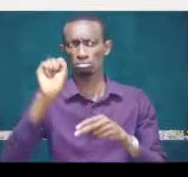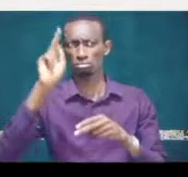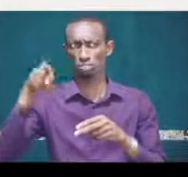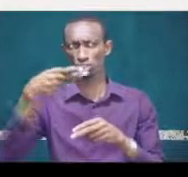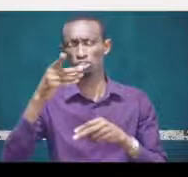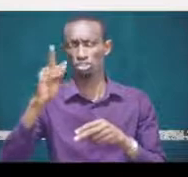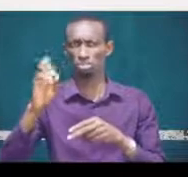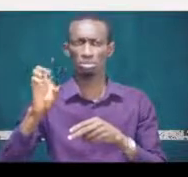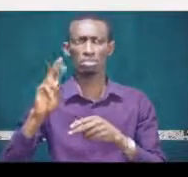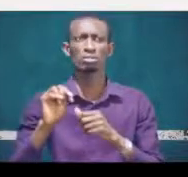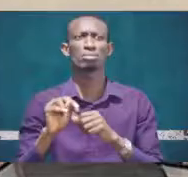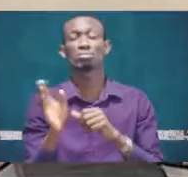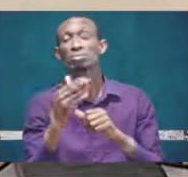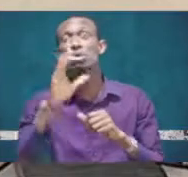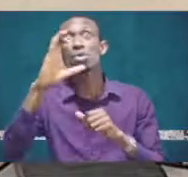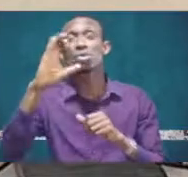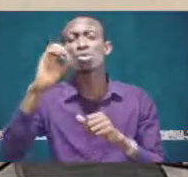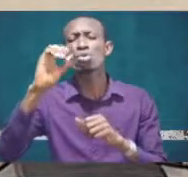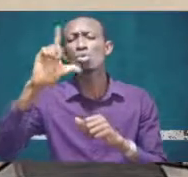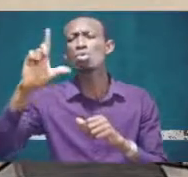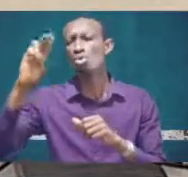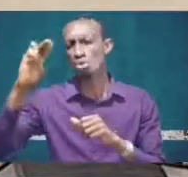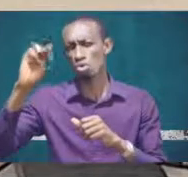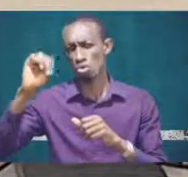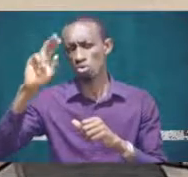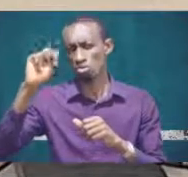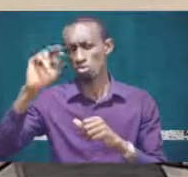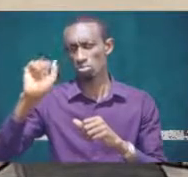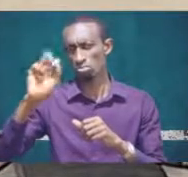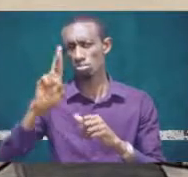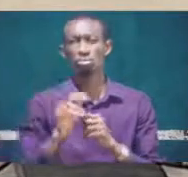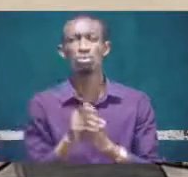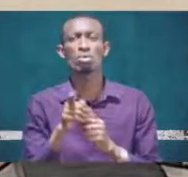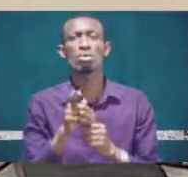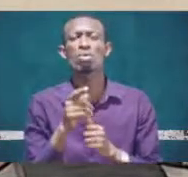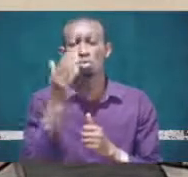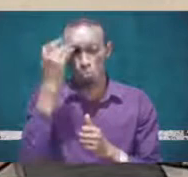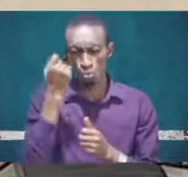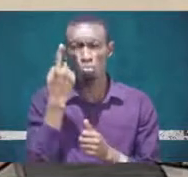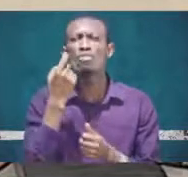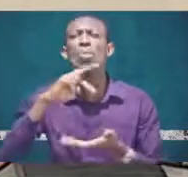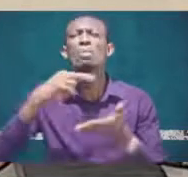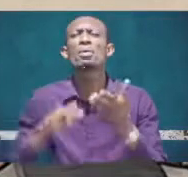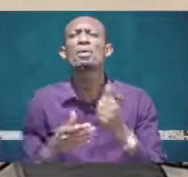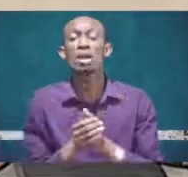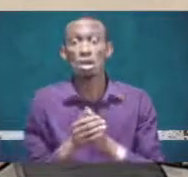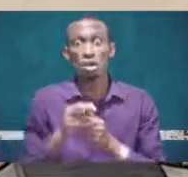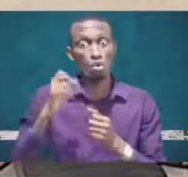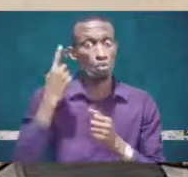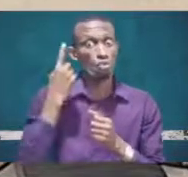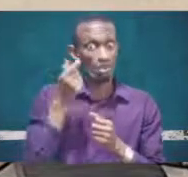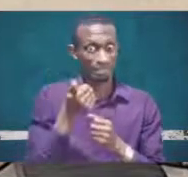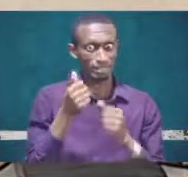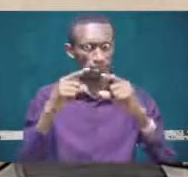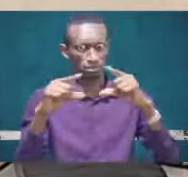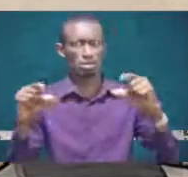need to understand these epithelial tissues, you have to master those terms. Simple means a single